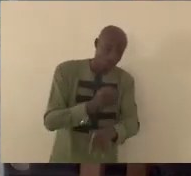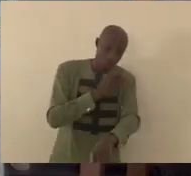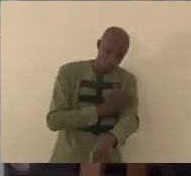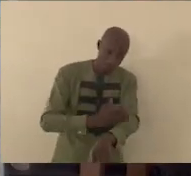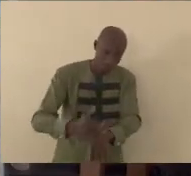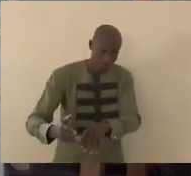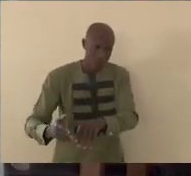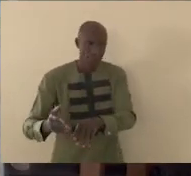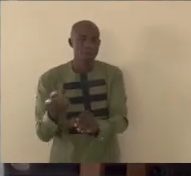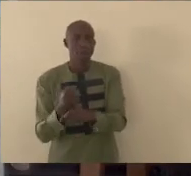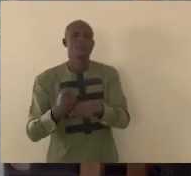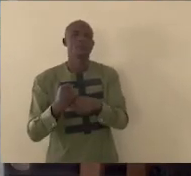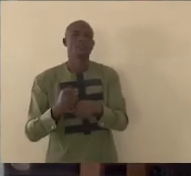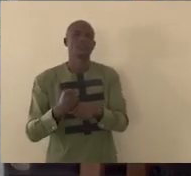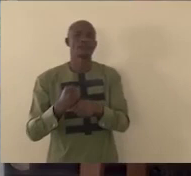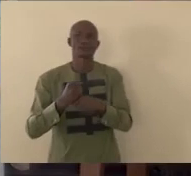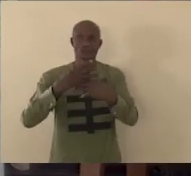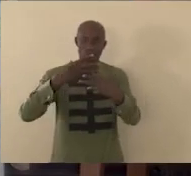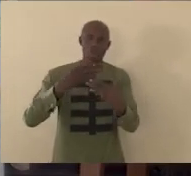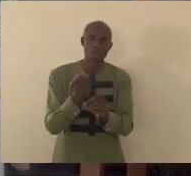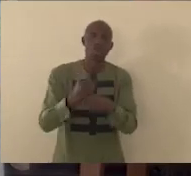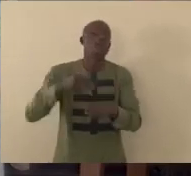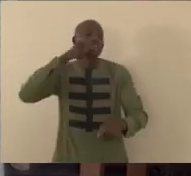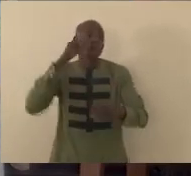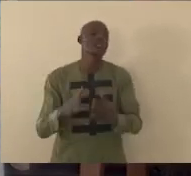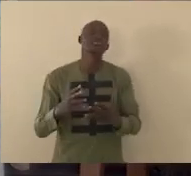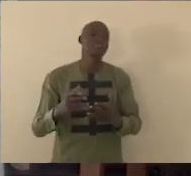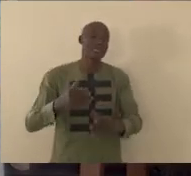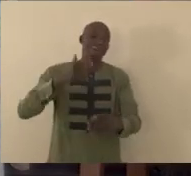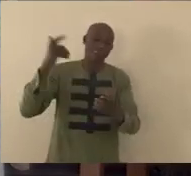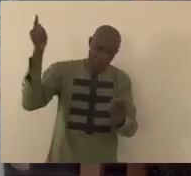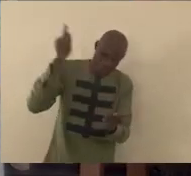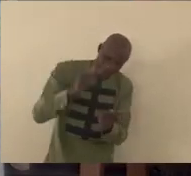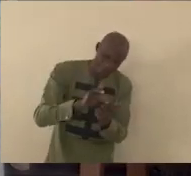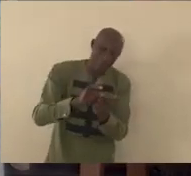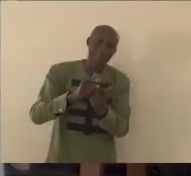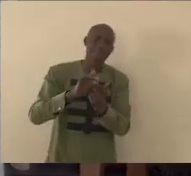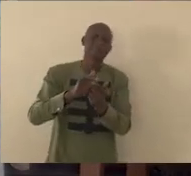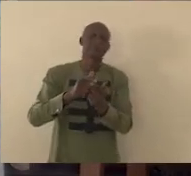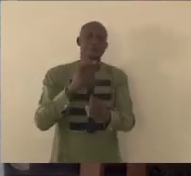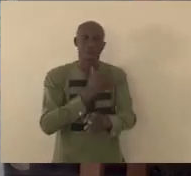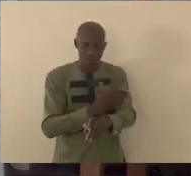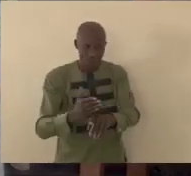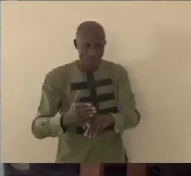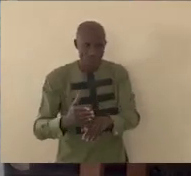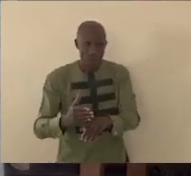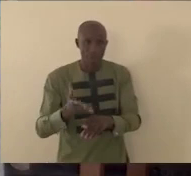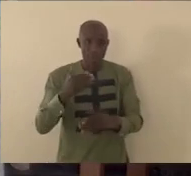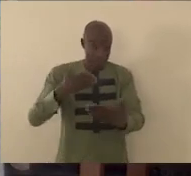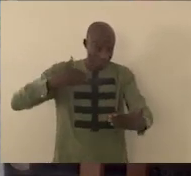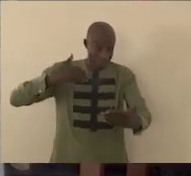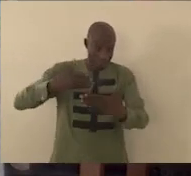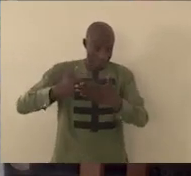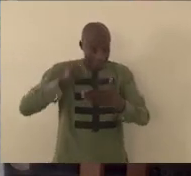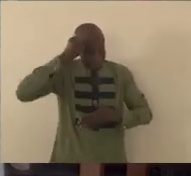recession, resulting in massive devaluation of the life of ordinary Nigerians, and a looming general strike by